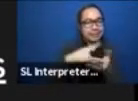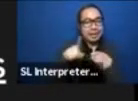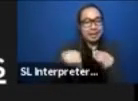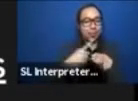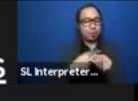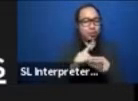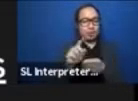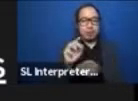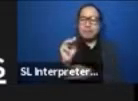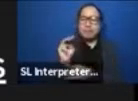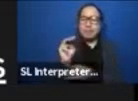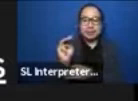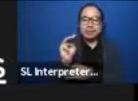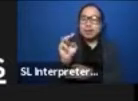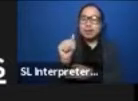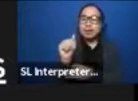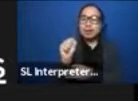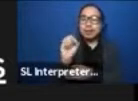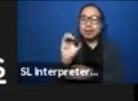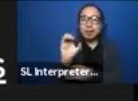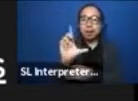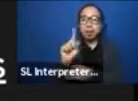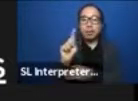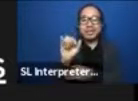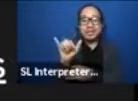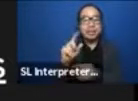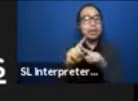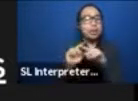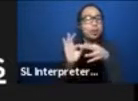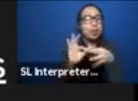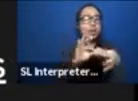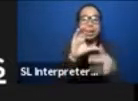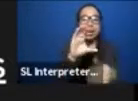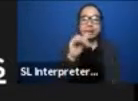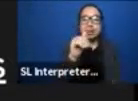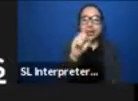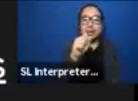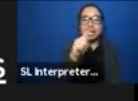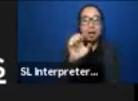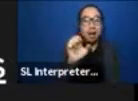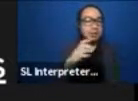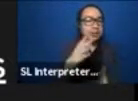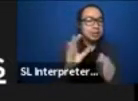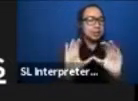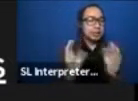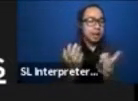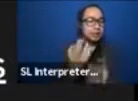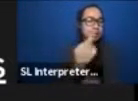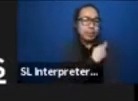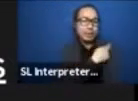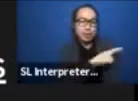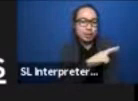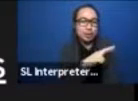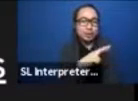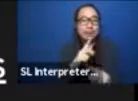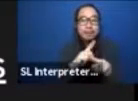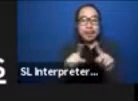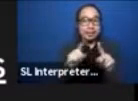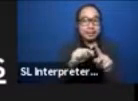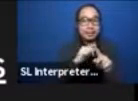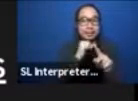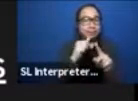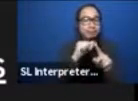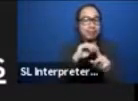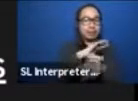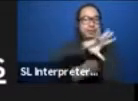but oftentimes we see that caste, class, and religion and many other identity positions do not come to the front as much